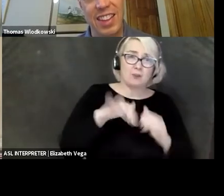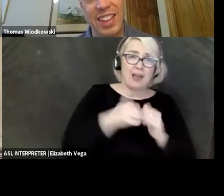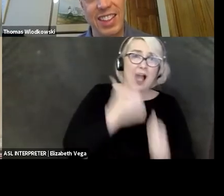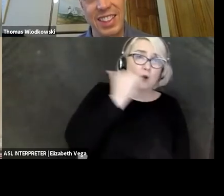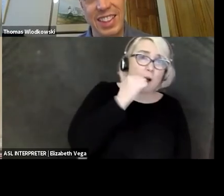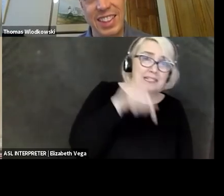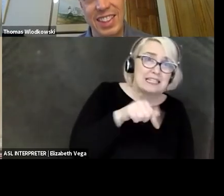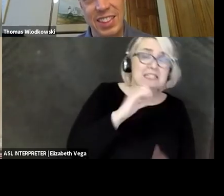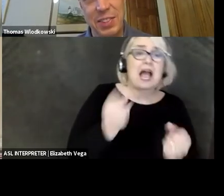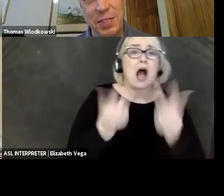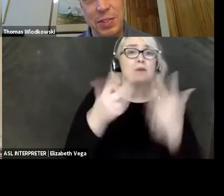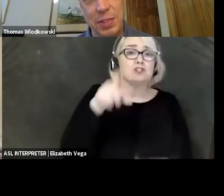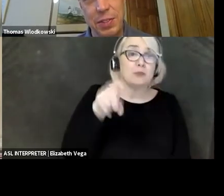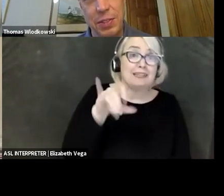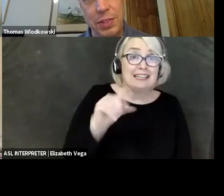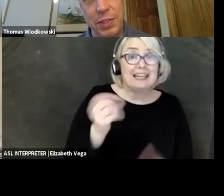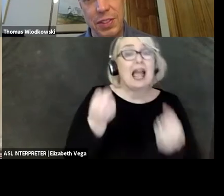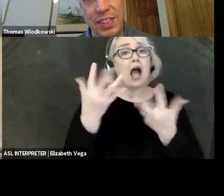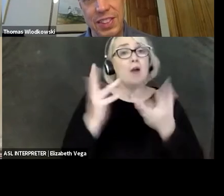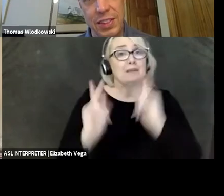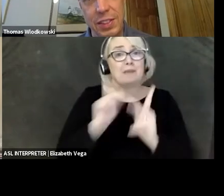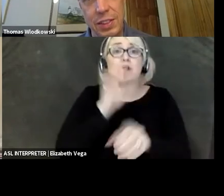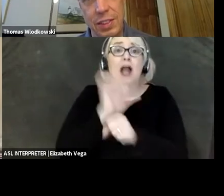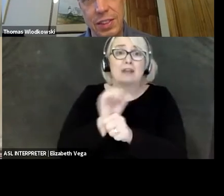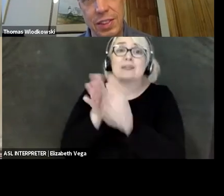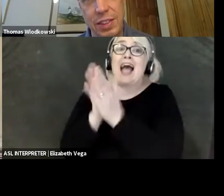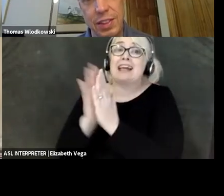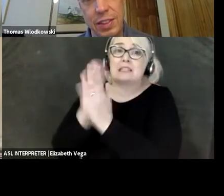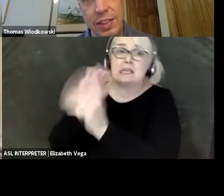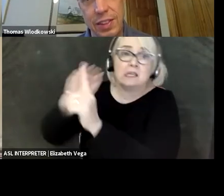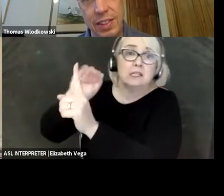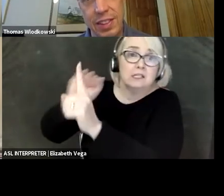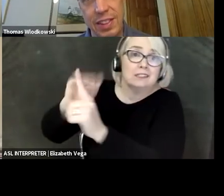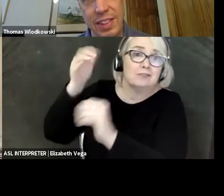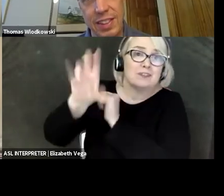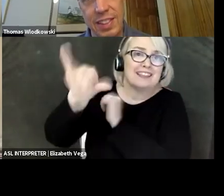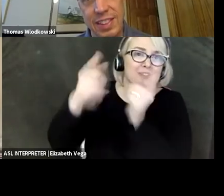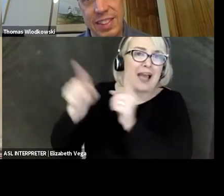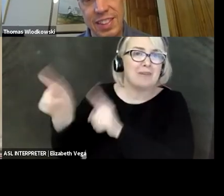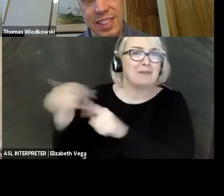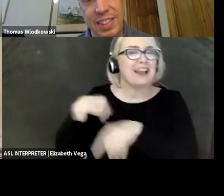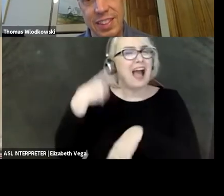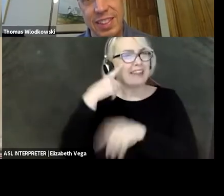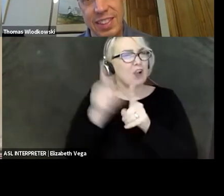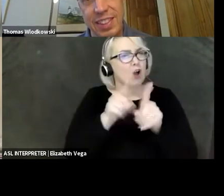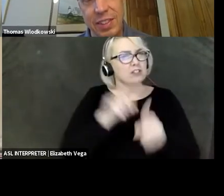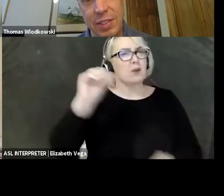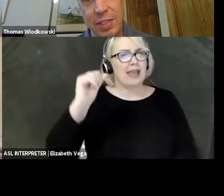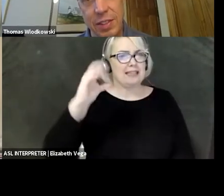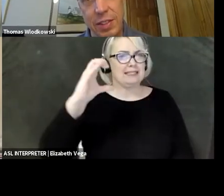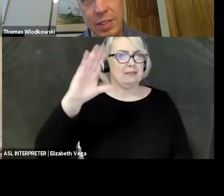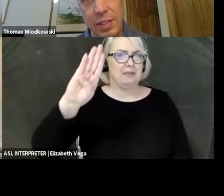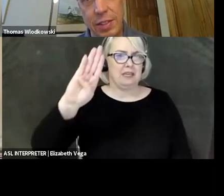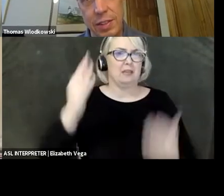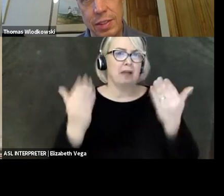and how many people are actually asking and making it happen. And I also think the ACB, there might be some resources perhaps there